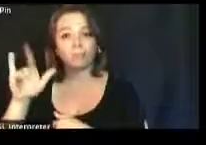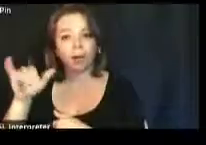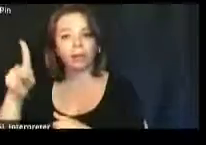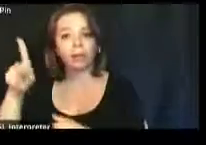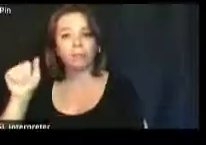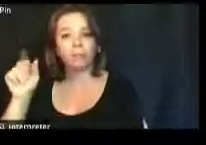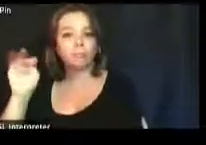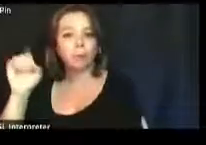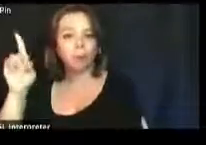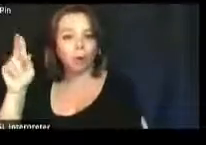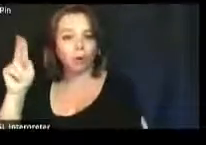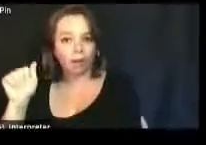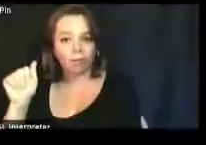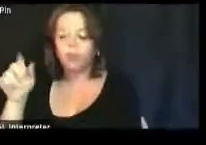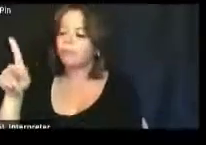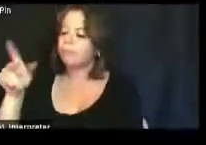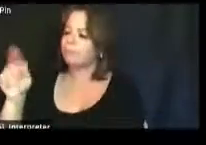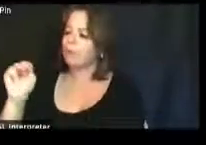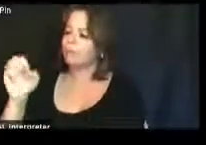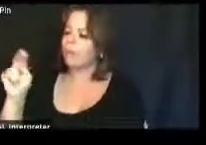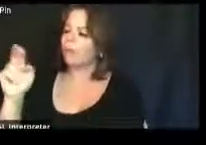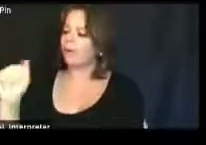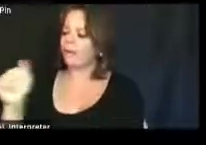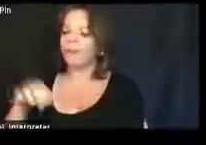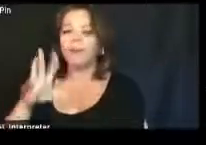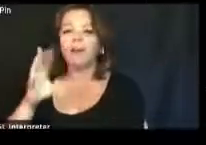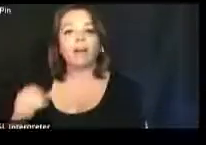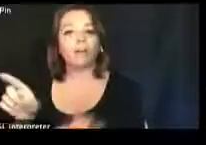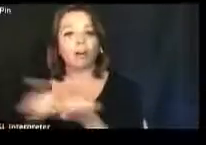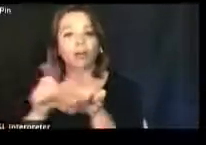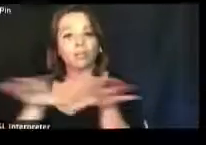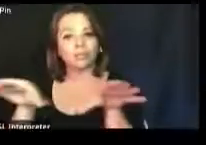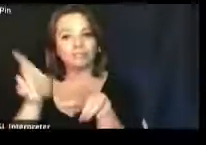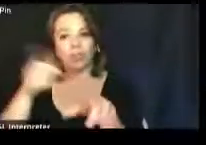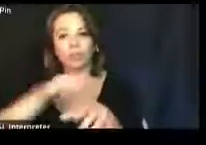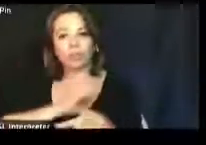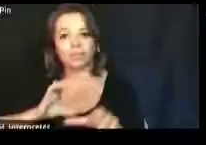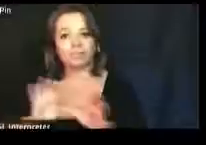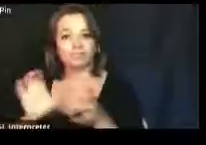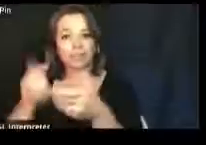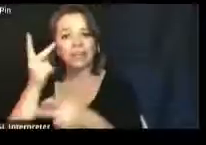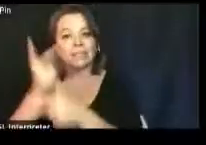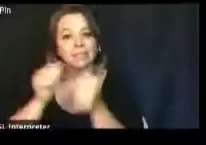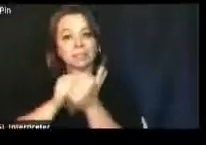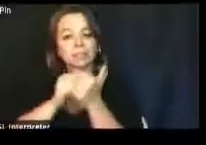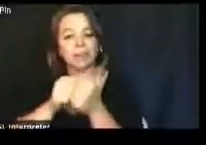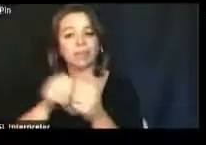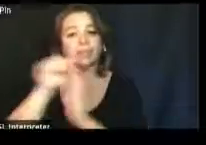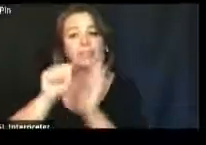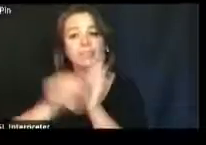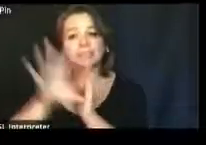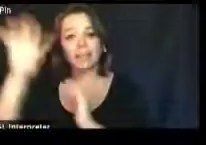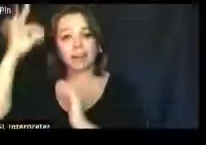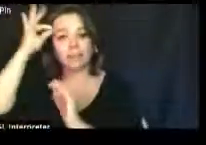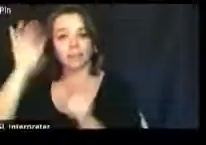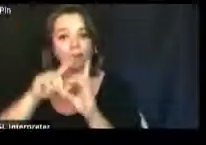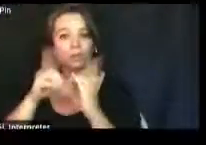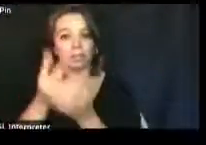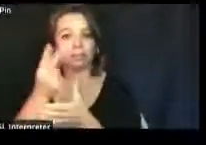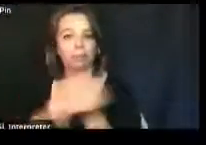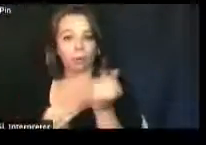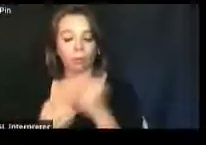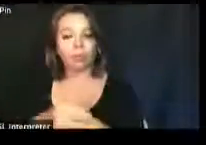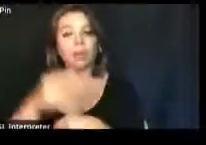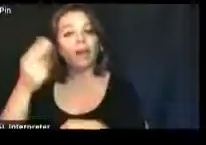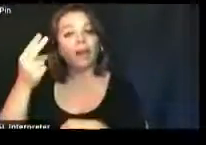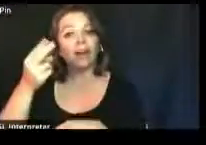respectfully ask the Commission to put these communities together in both state and federal districts. Hacienda Heights and all of West Covina should also be included at